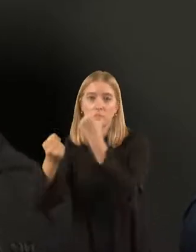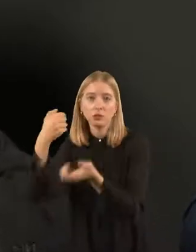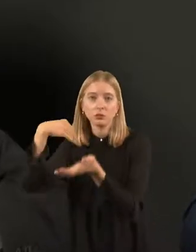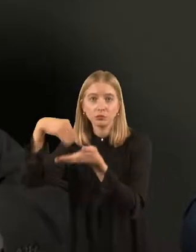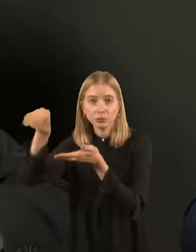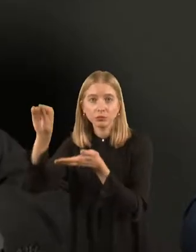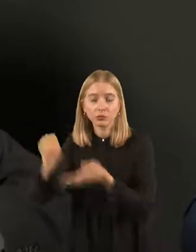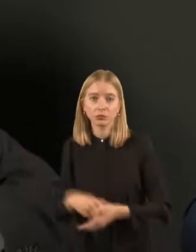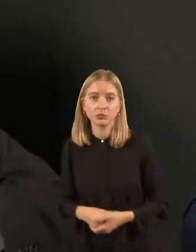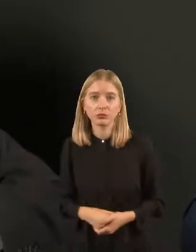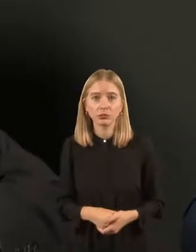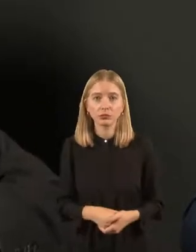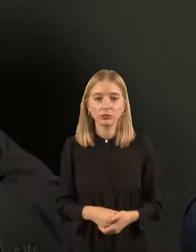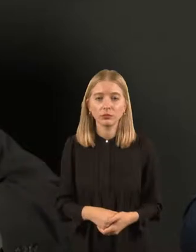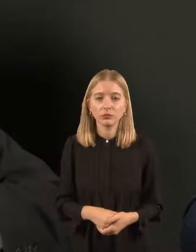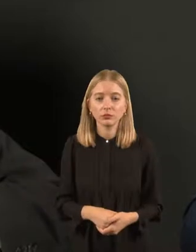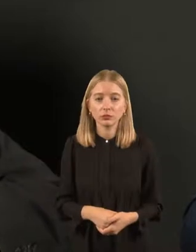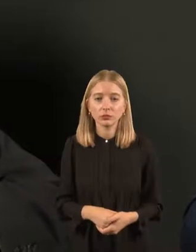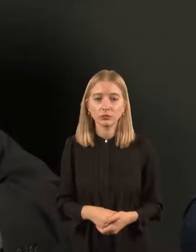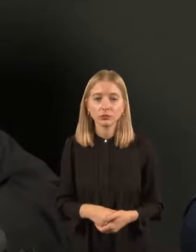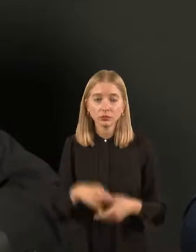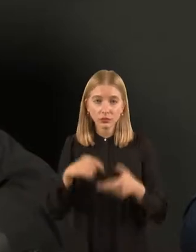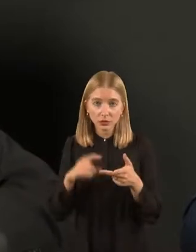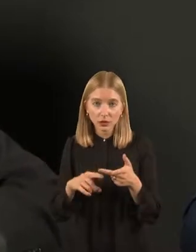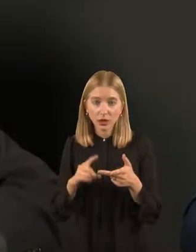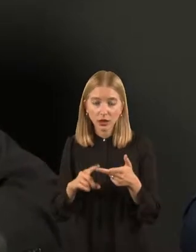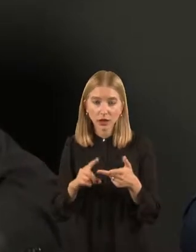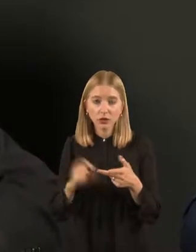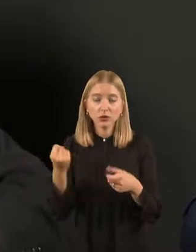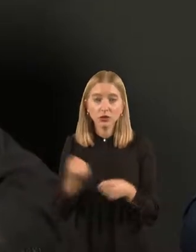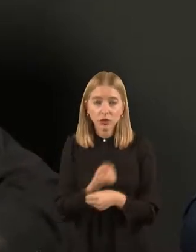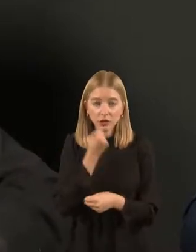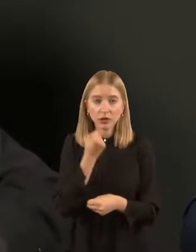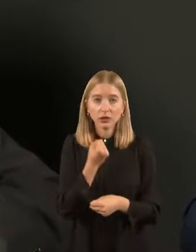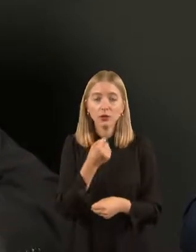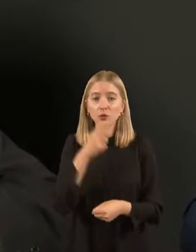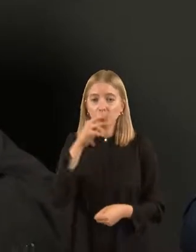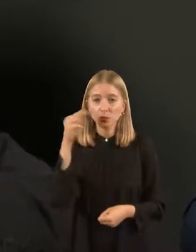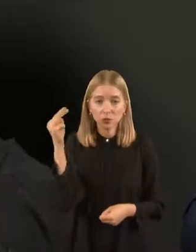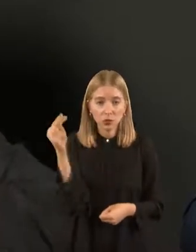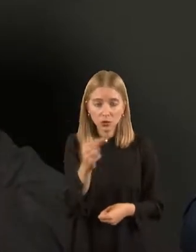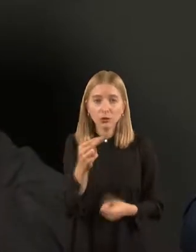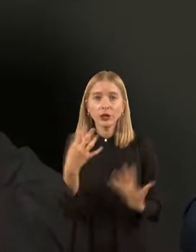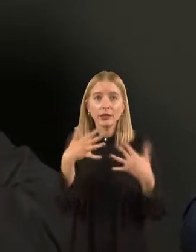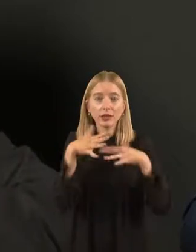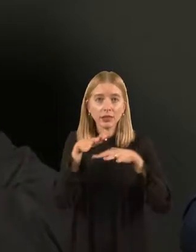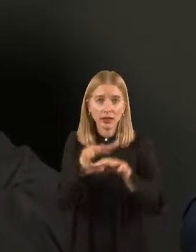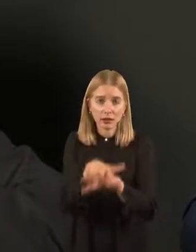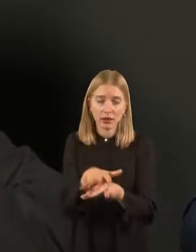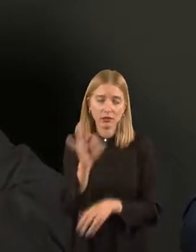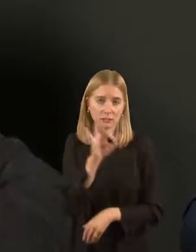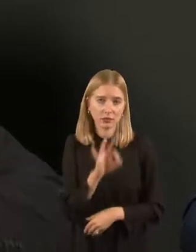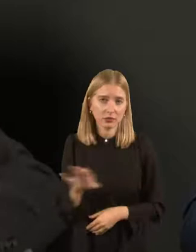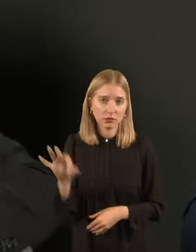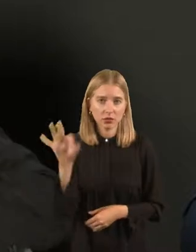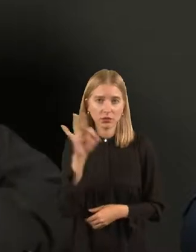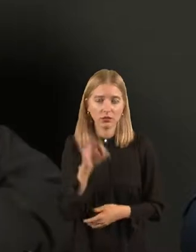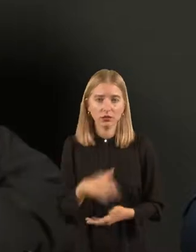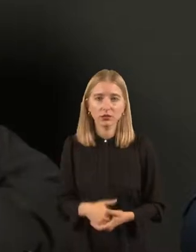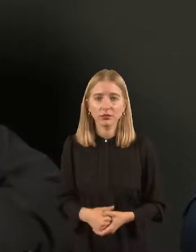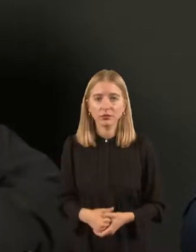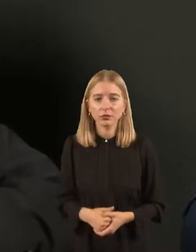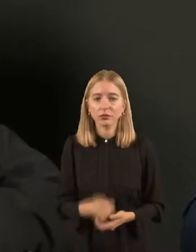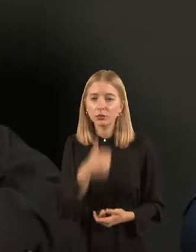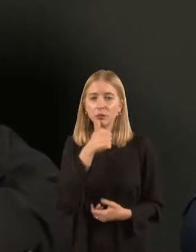integration approach in the road, rail, and maritime freight, and also passenger modes of